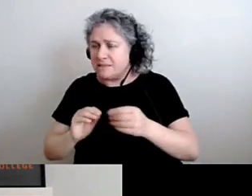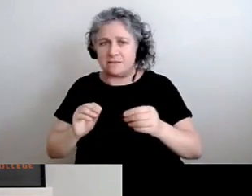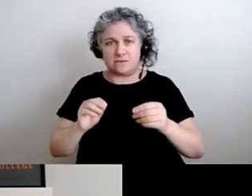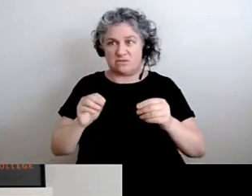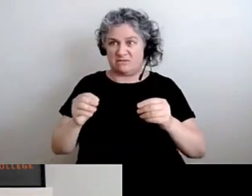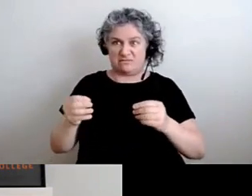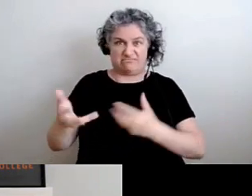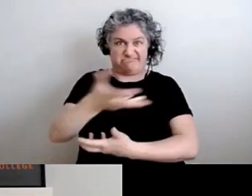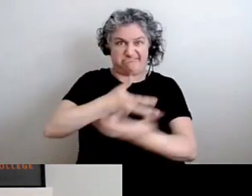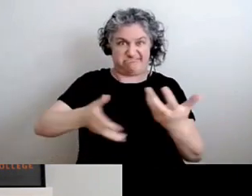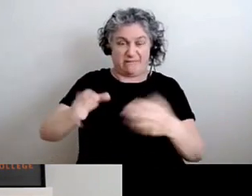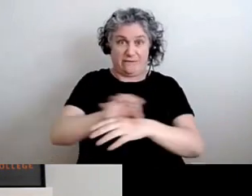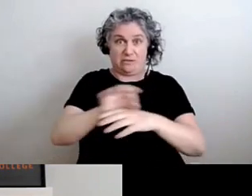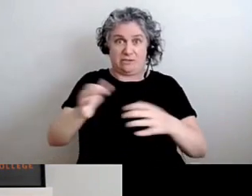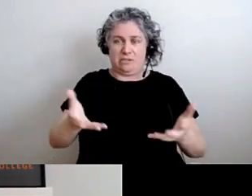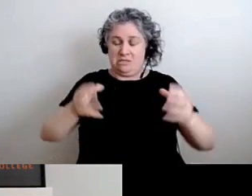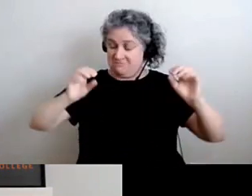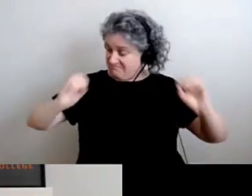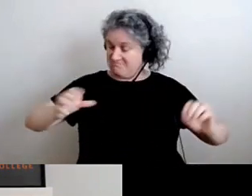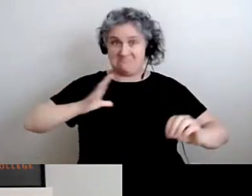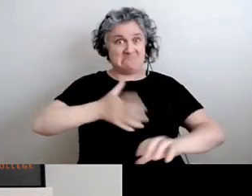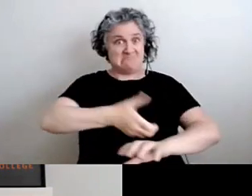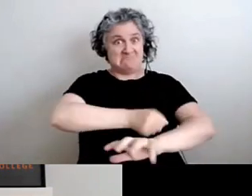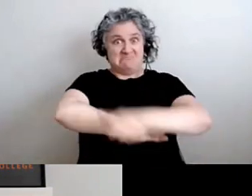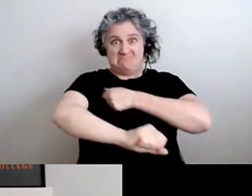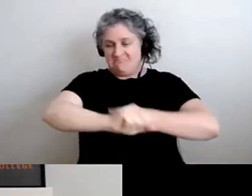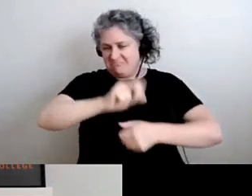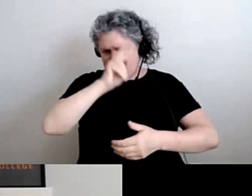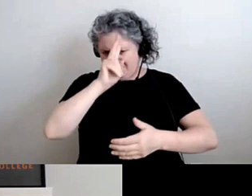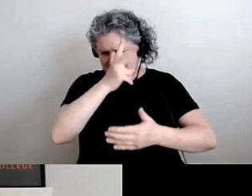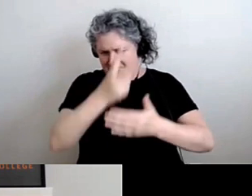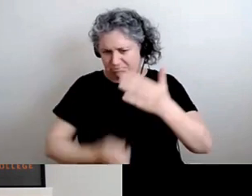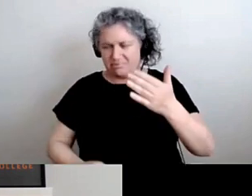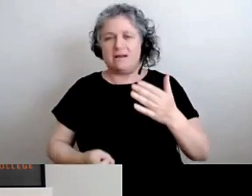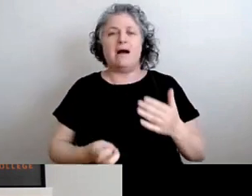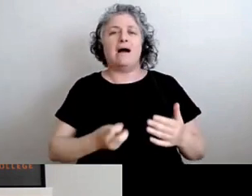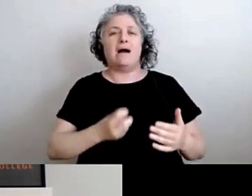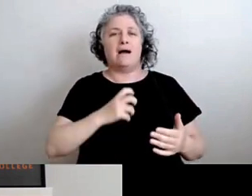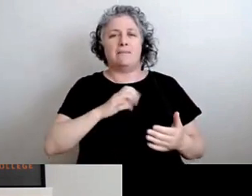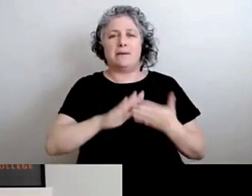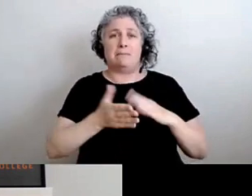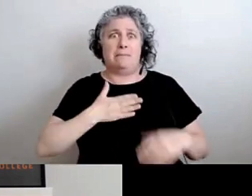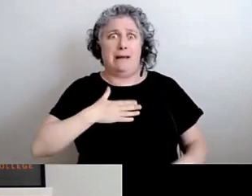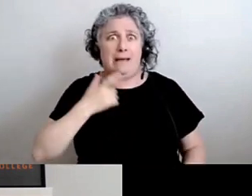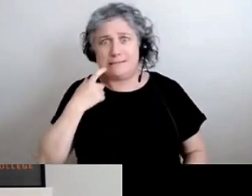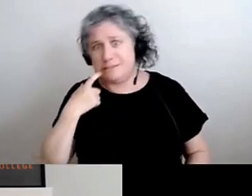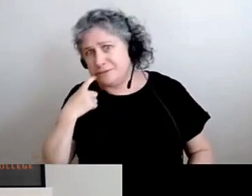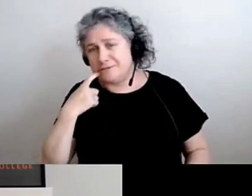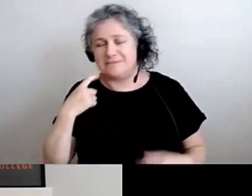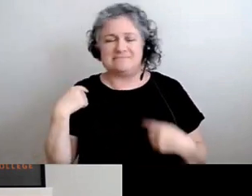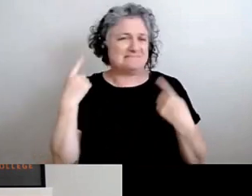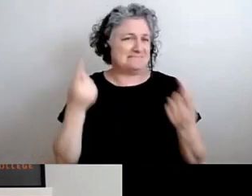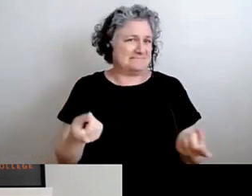things here. I'm like, okay. And since then, it's been an addiction ever since.